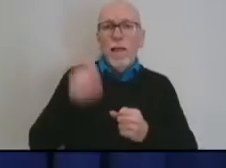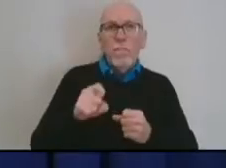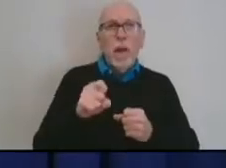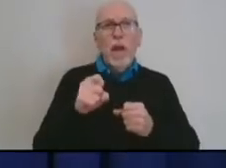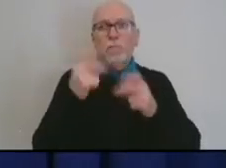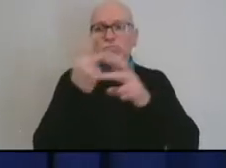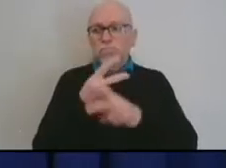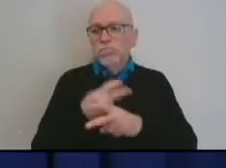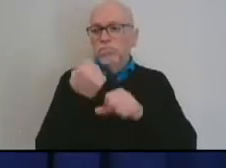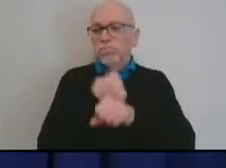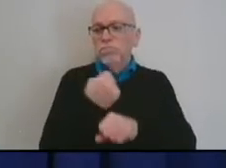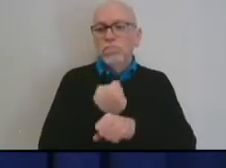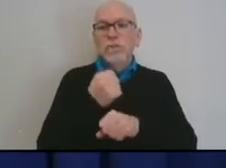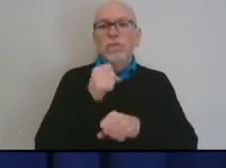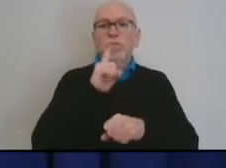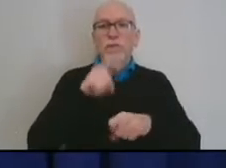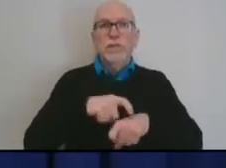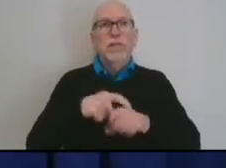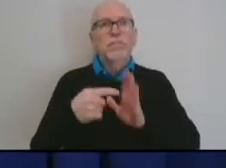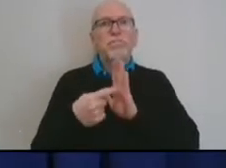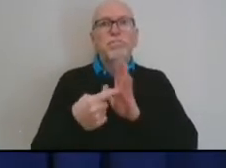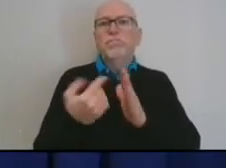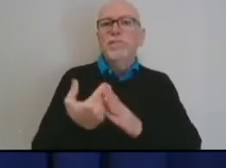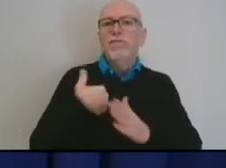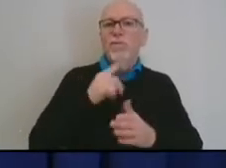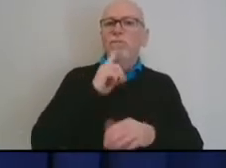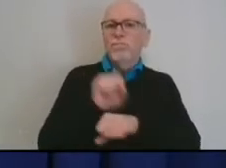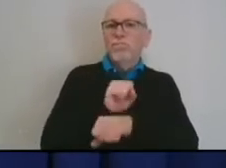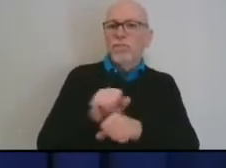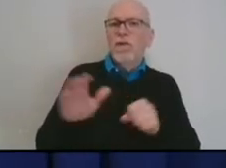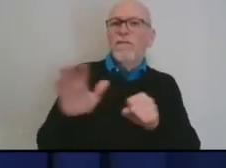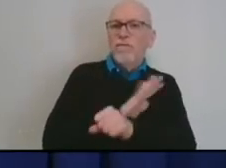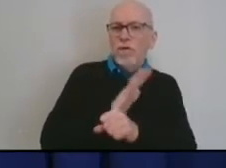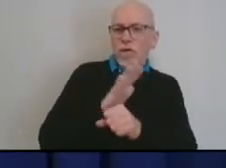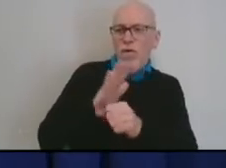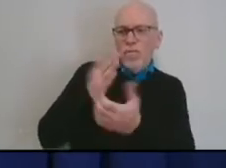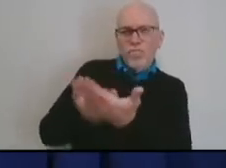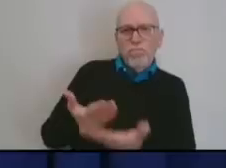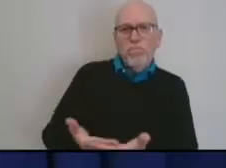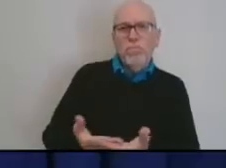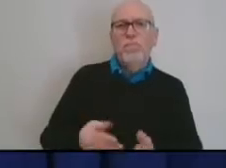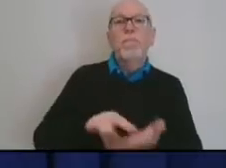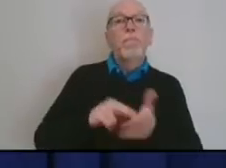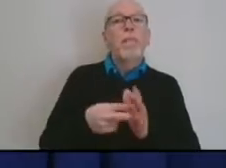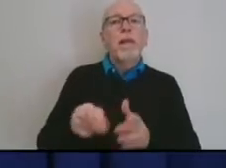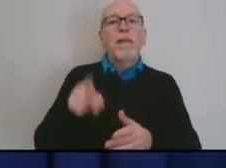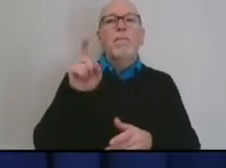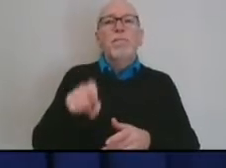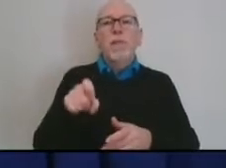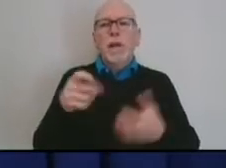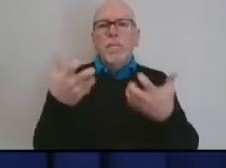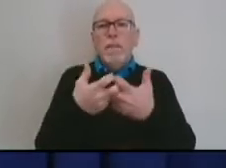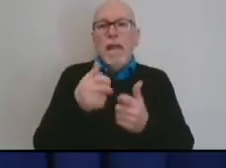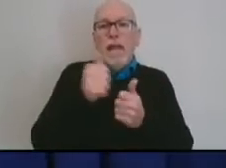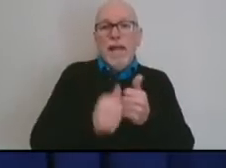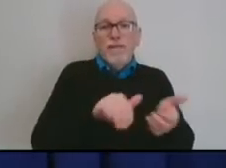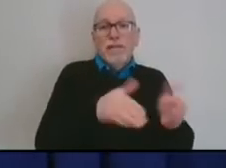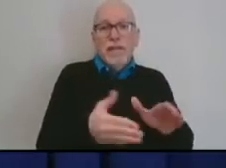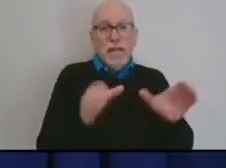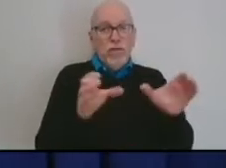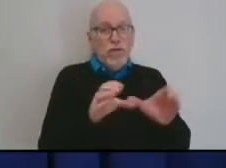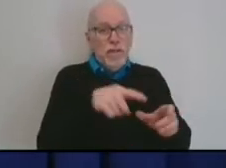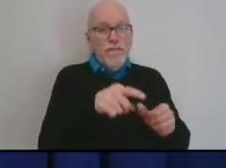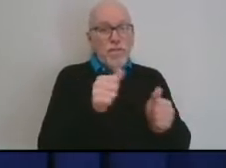in real time before it was fully vetted. This audit required matching of every death certificate that indicates infection